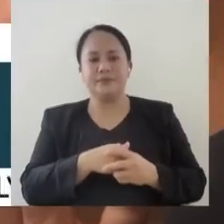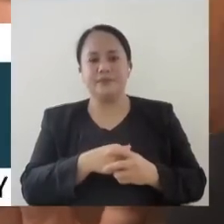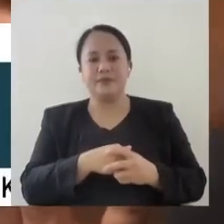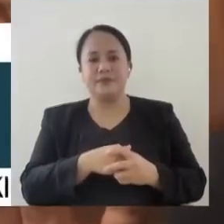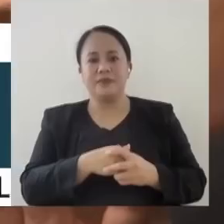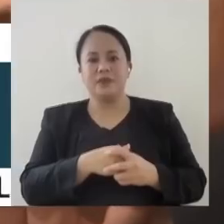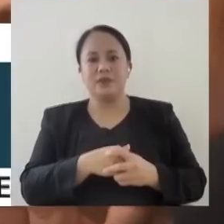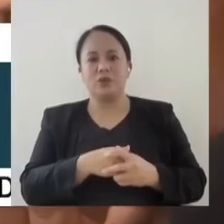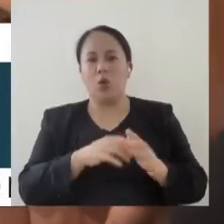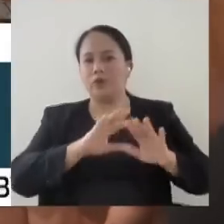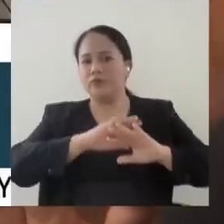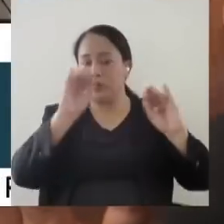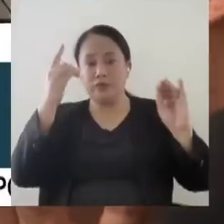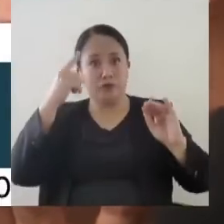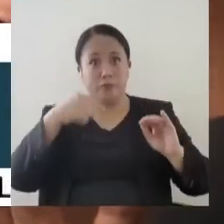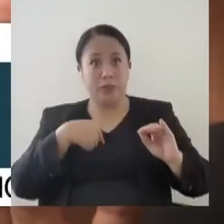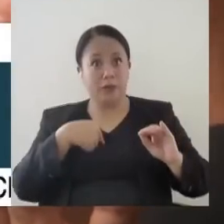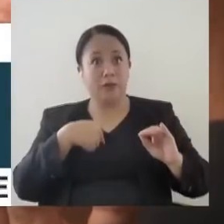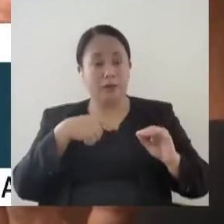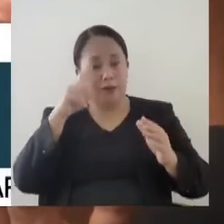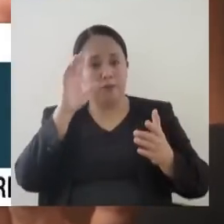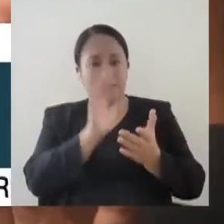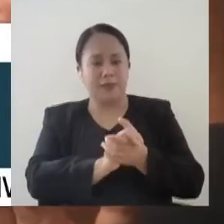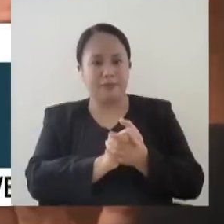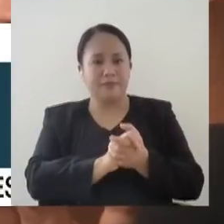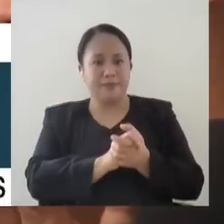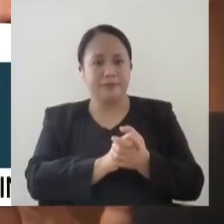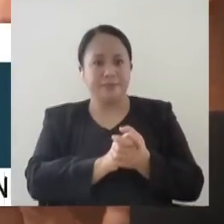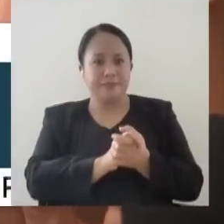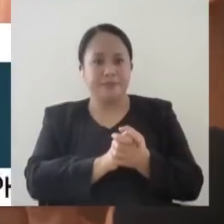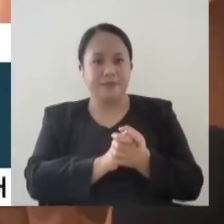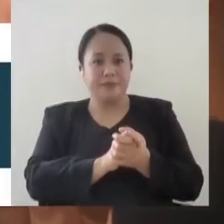obvious. For me, I believe that the